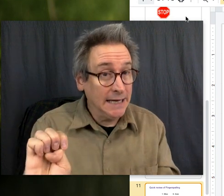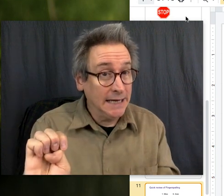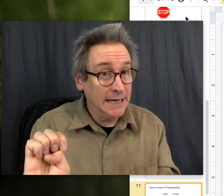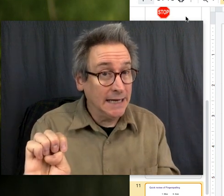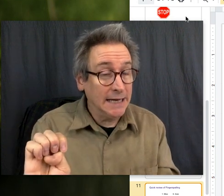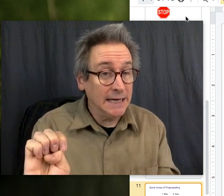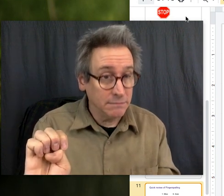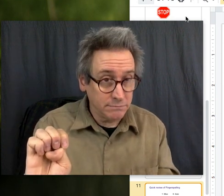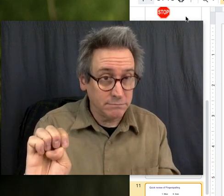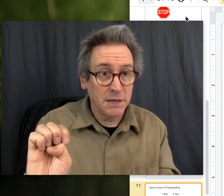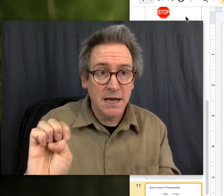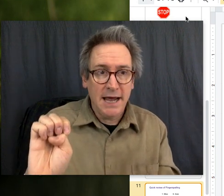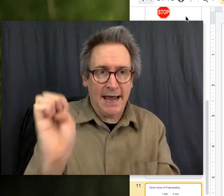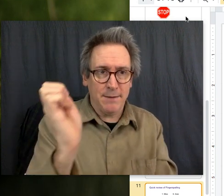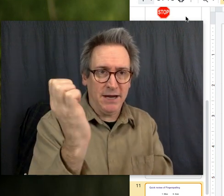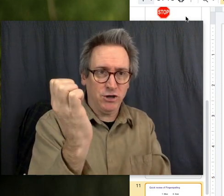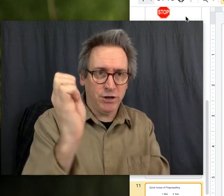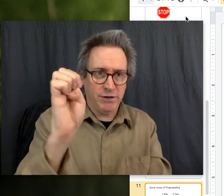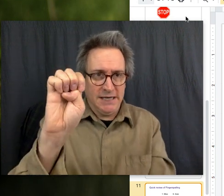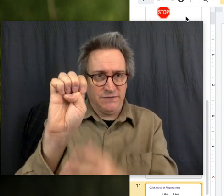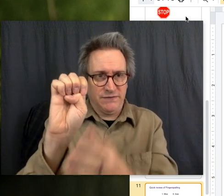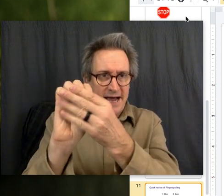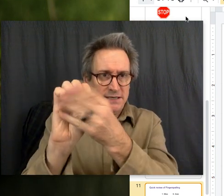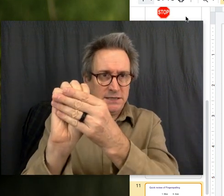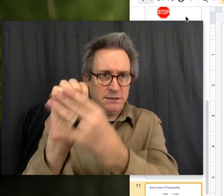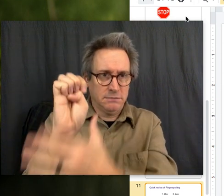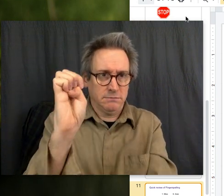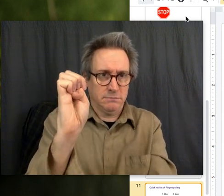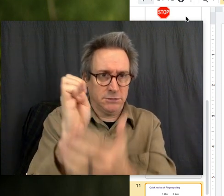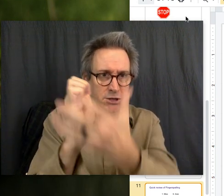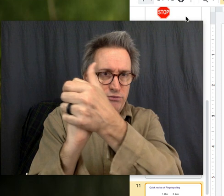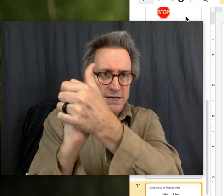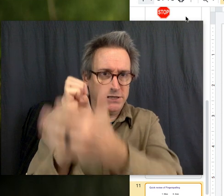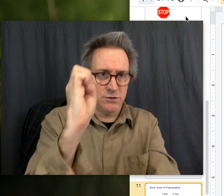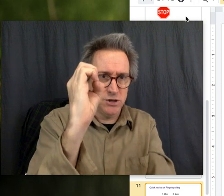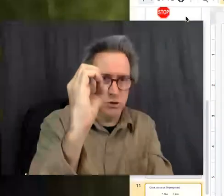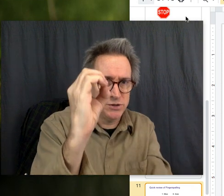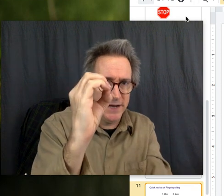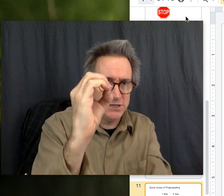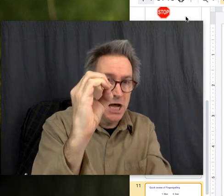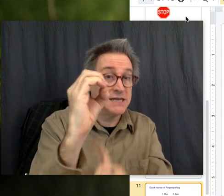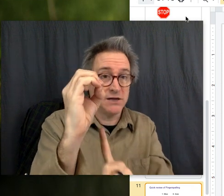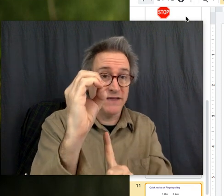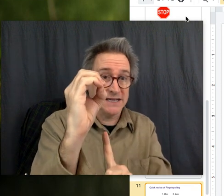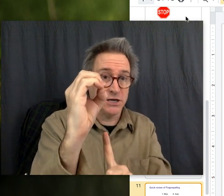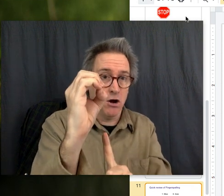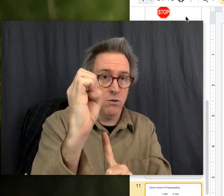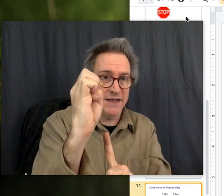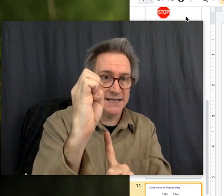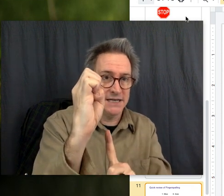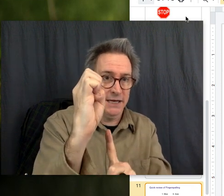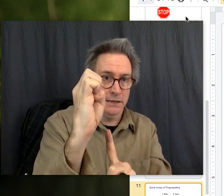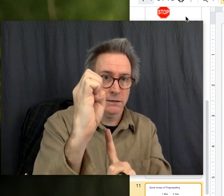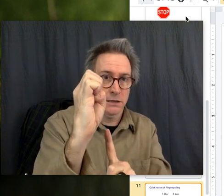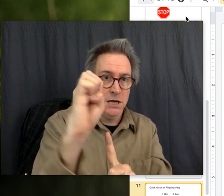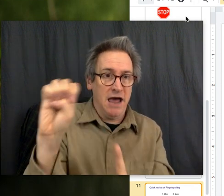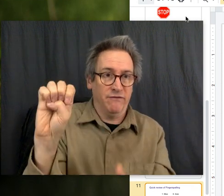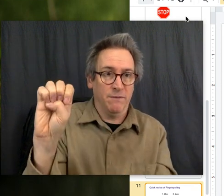A-N-N-E. And make sure your E is flat, compressed. There's no space, because that's an O, that's